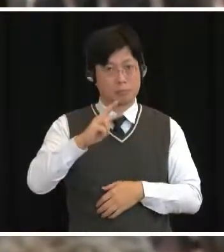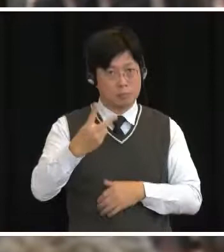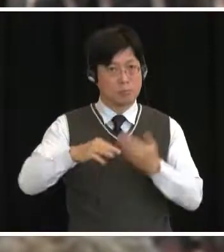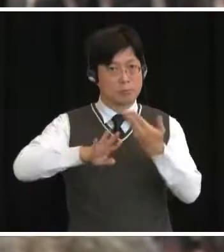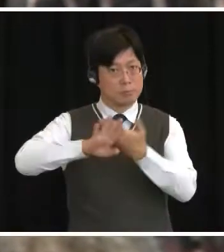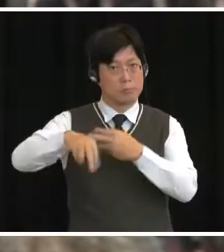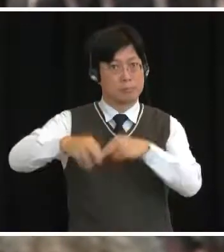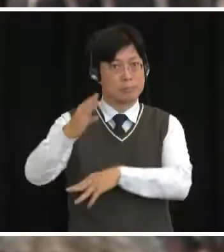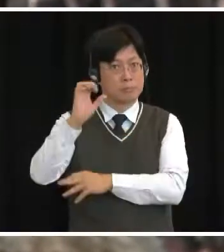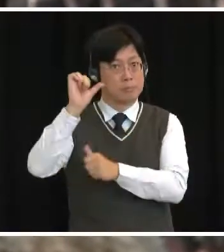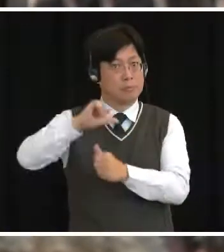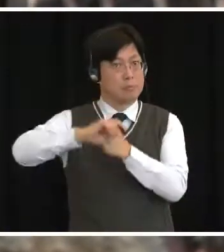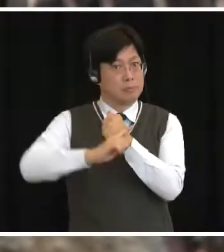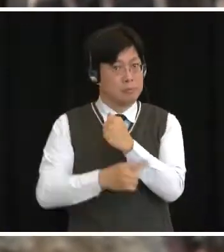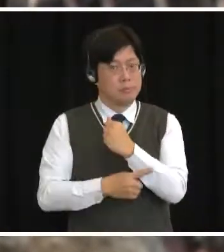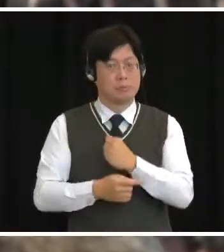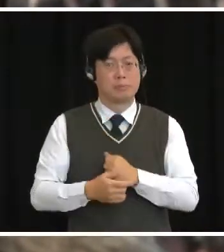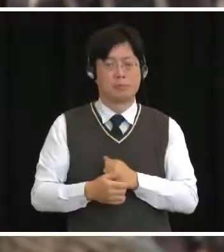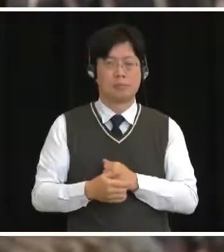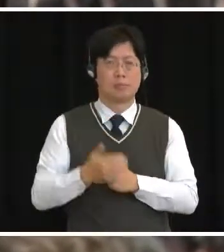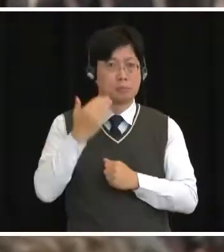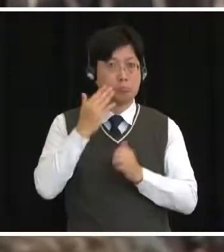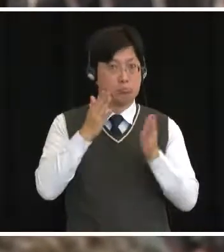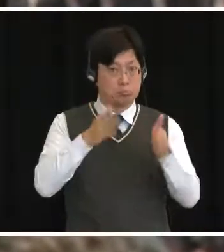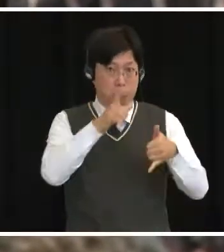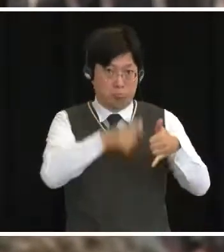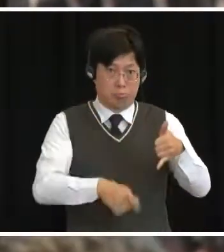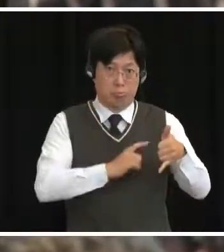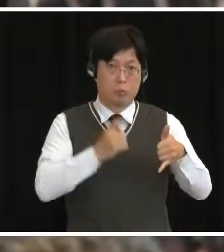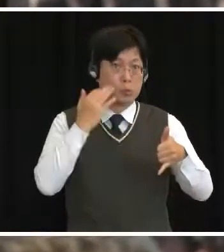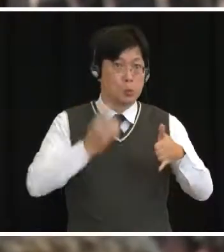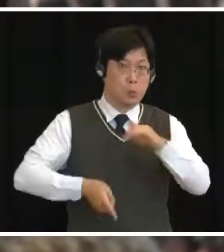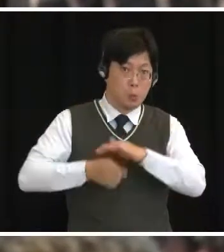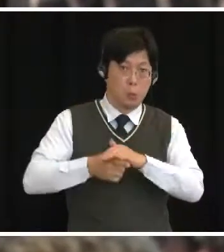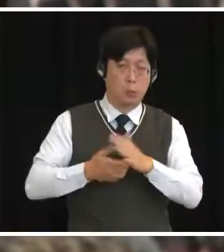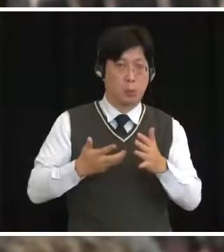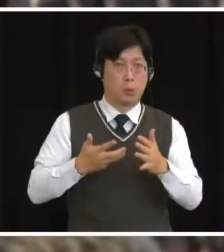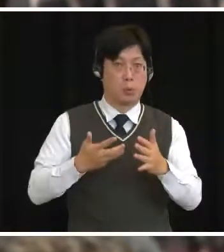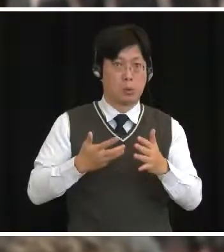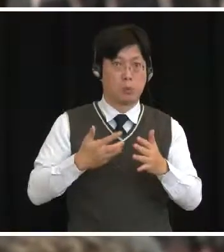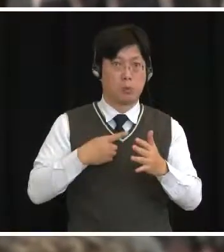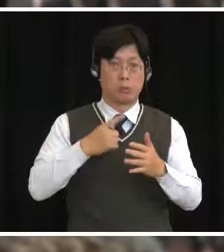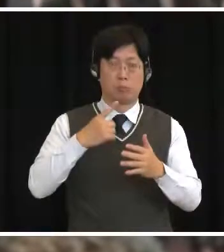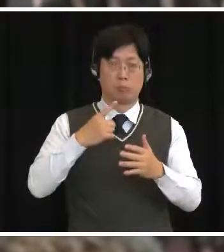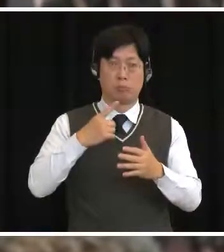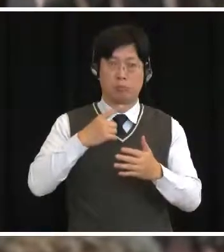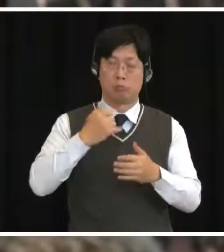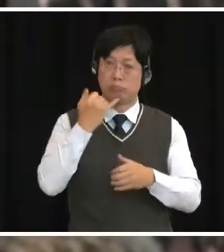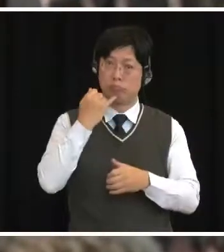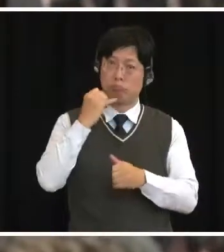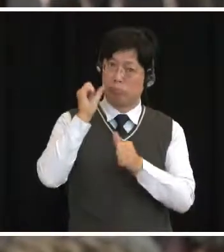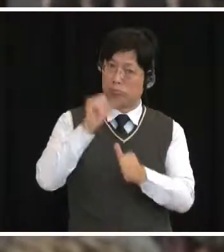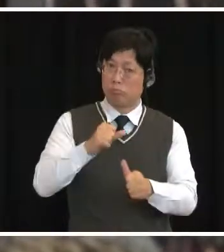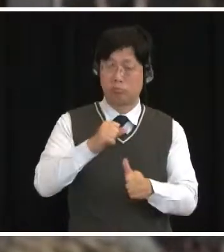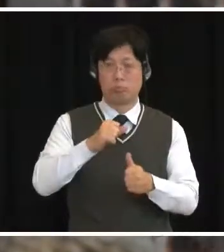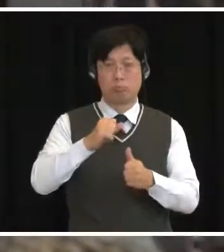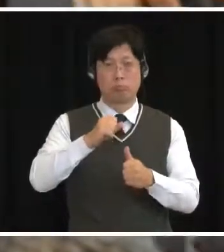of majority at 20, while the Criminal Code sets the age of majority at 18.